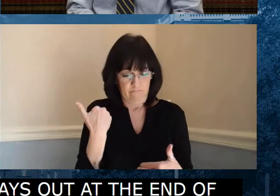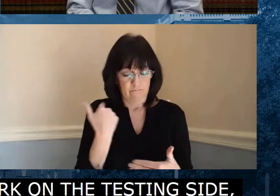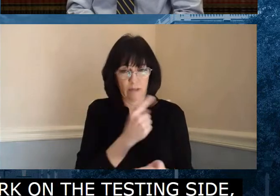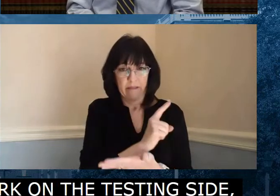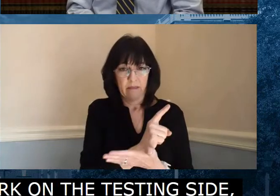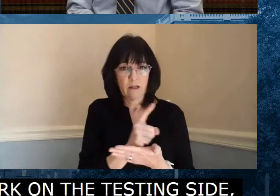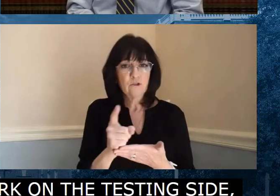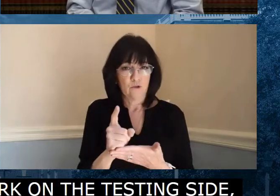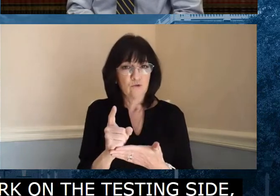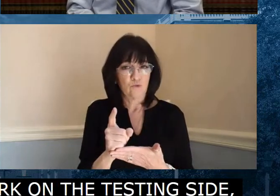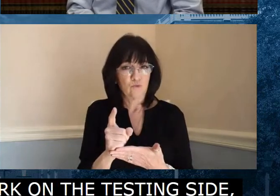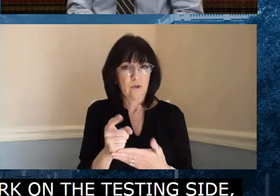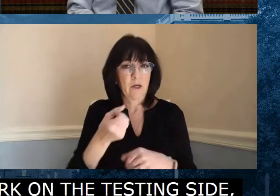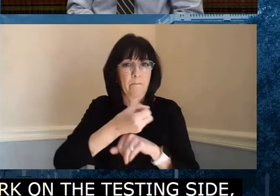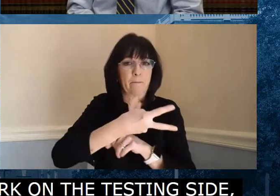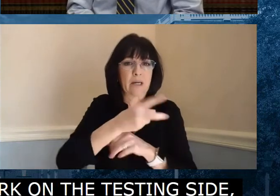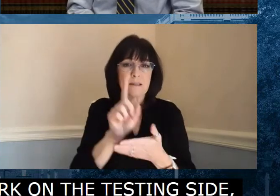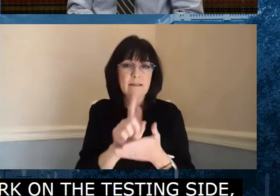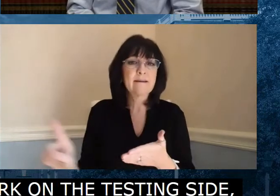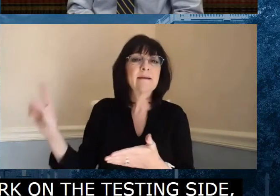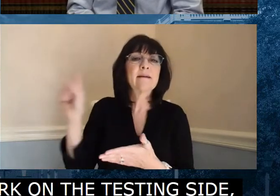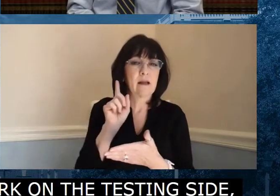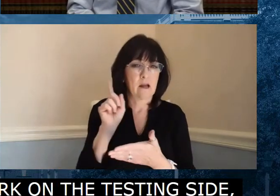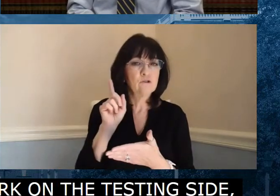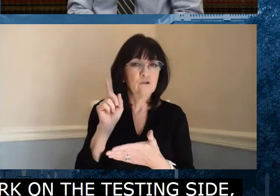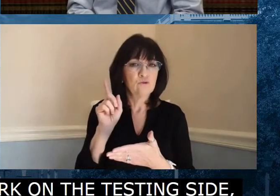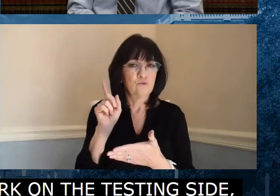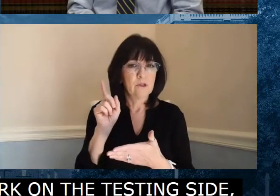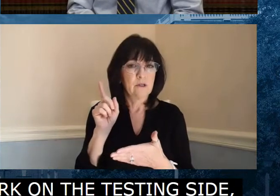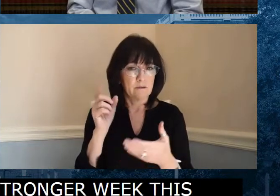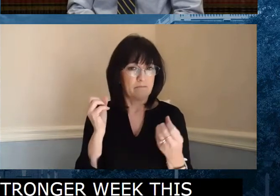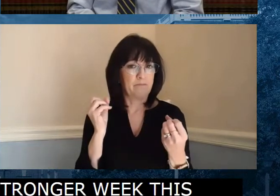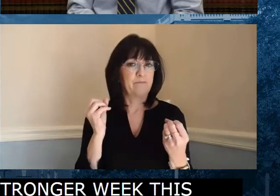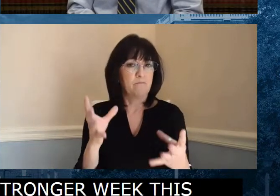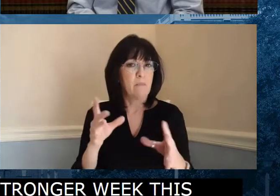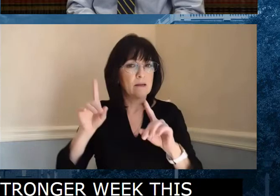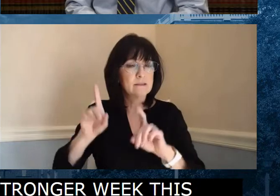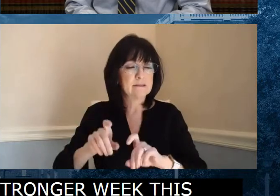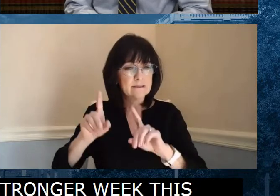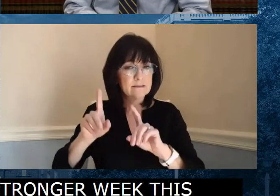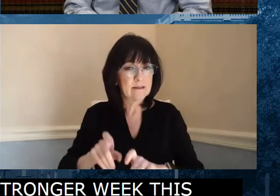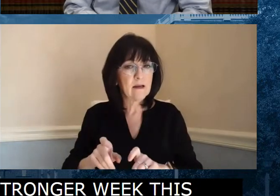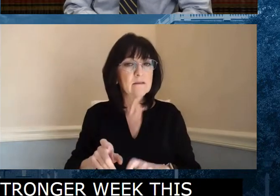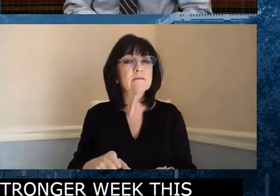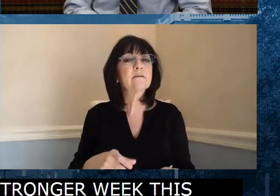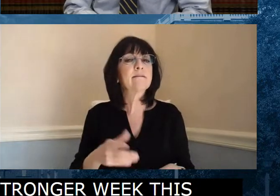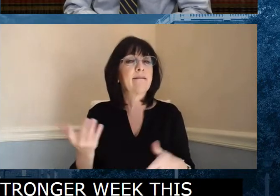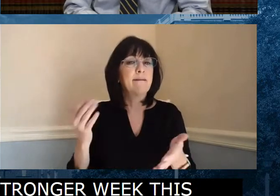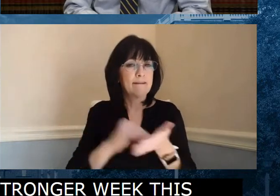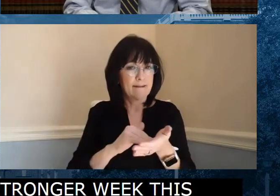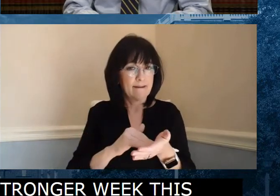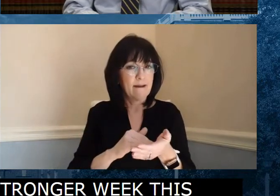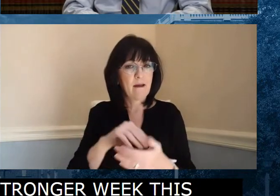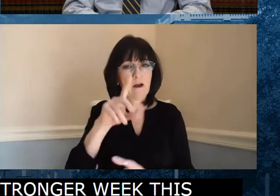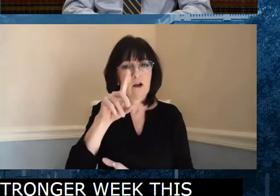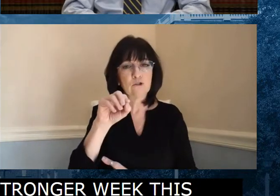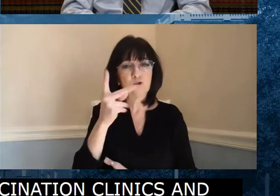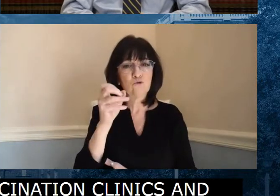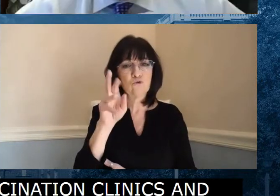before. And vaccination clinics, and again, another strong week at Dover Downs with those second